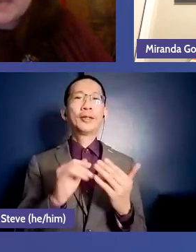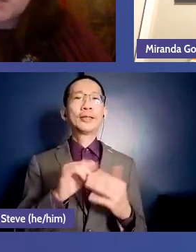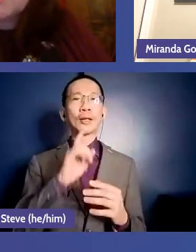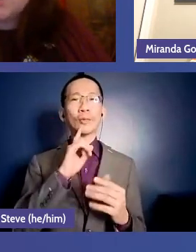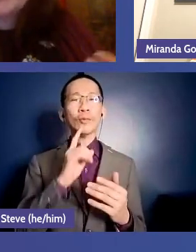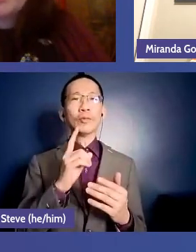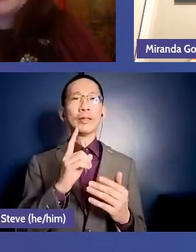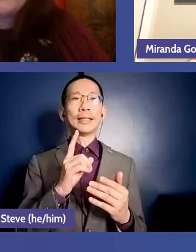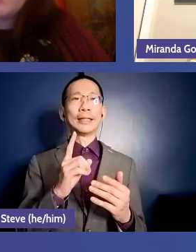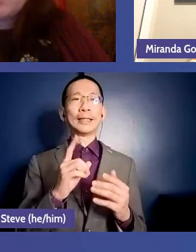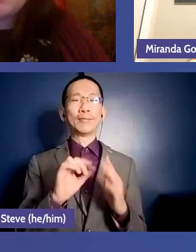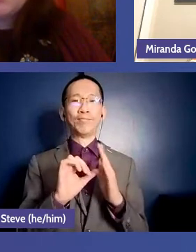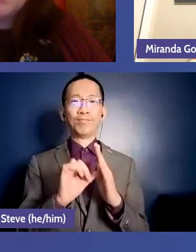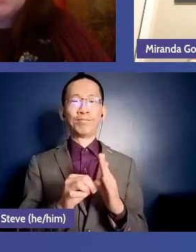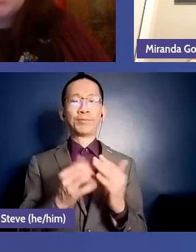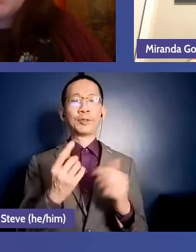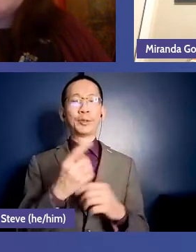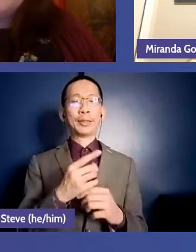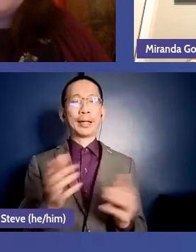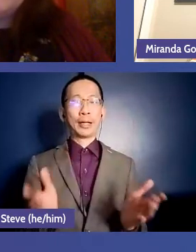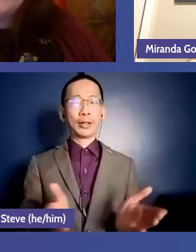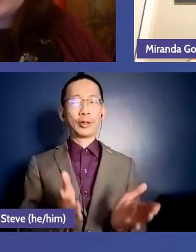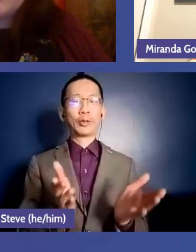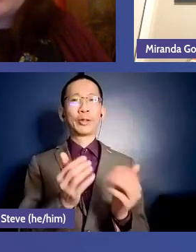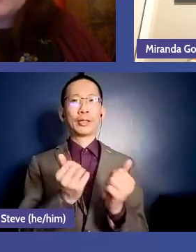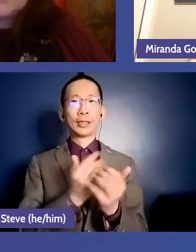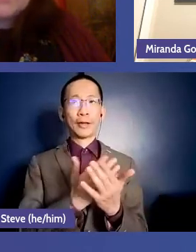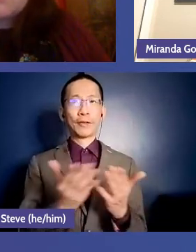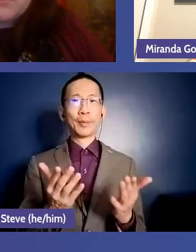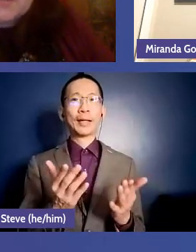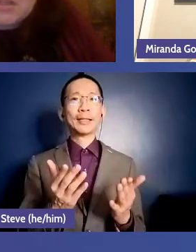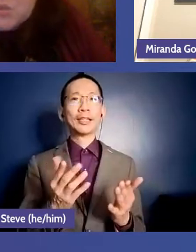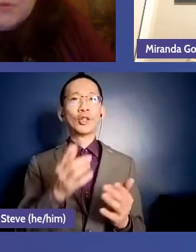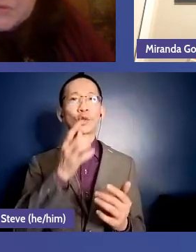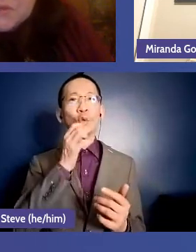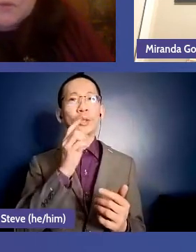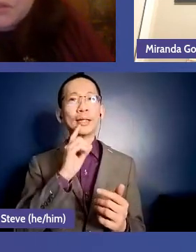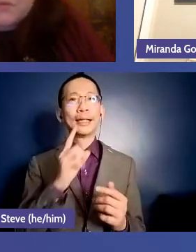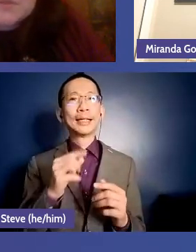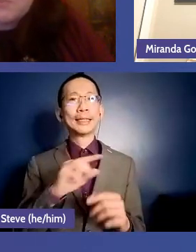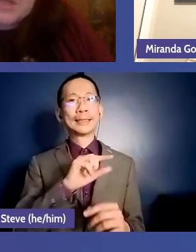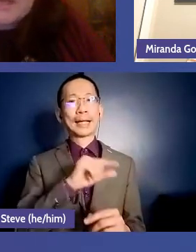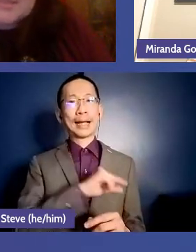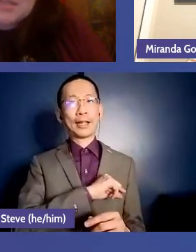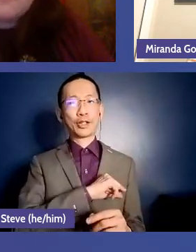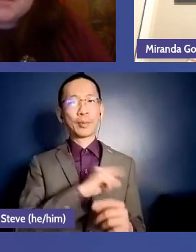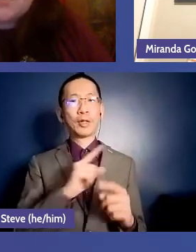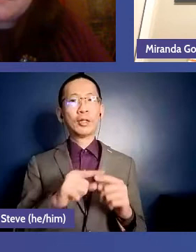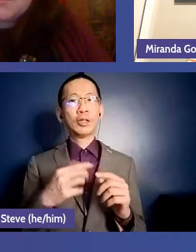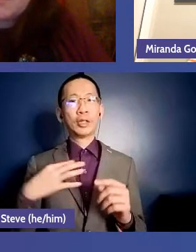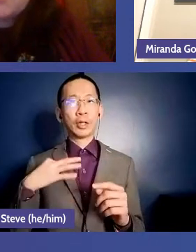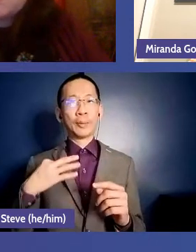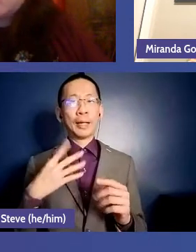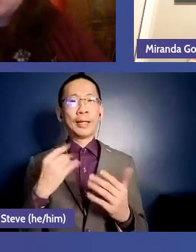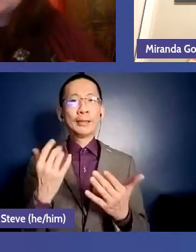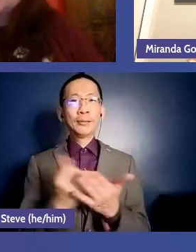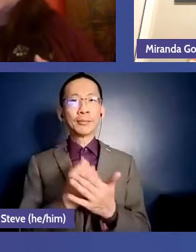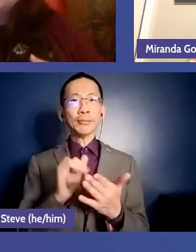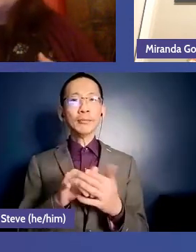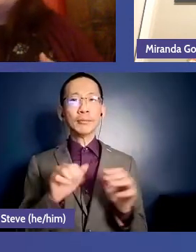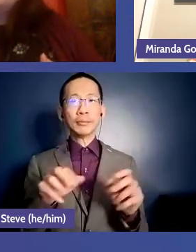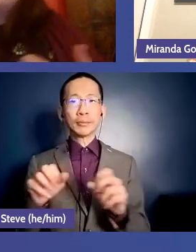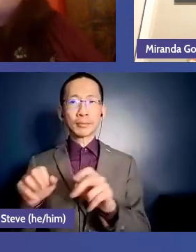up today and encourage everyone, you know, who's eligible to, you know, to apply and take advantage of these